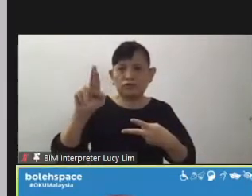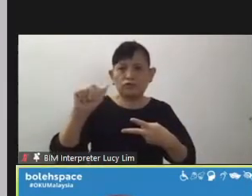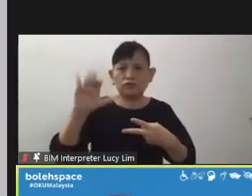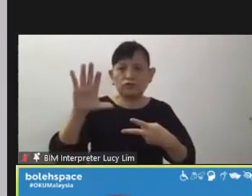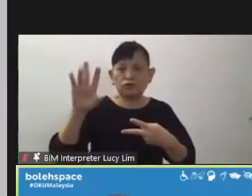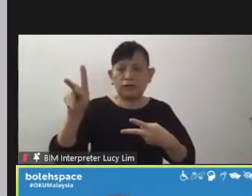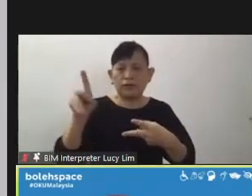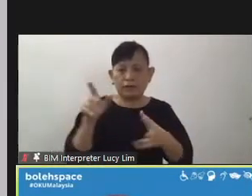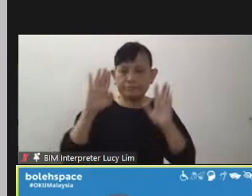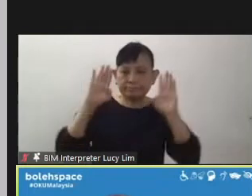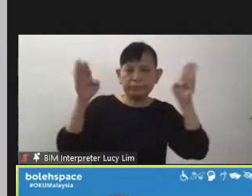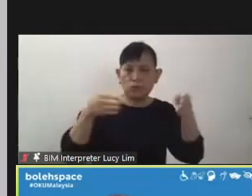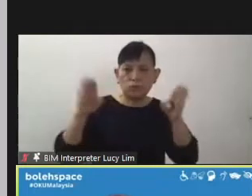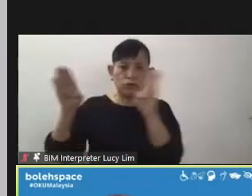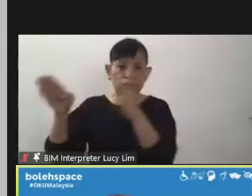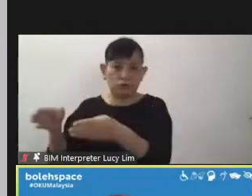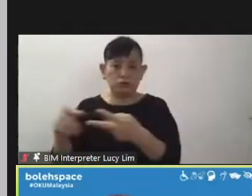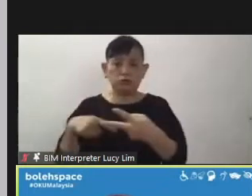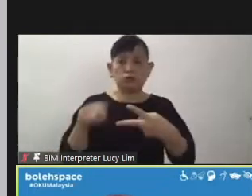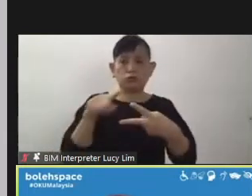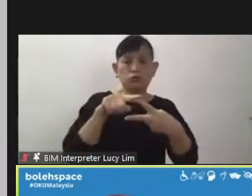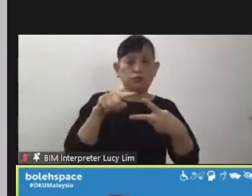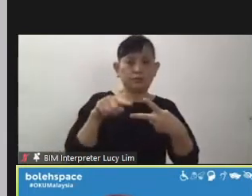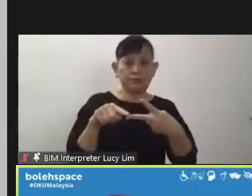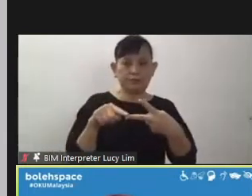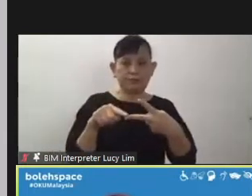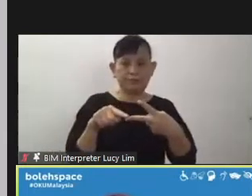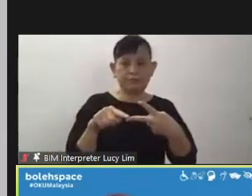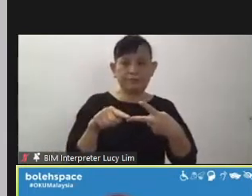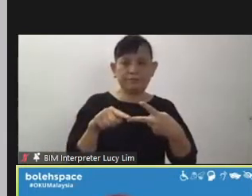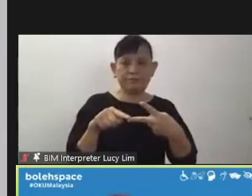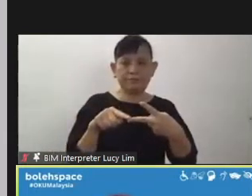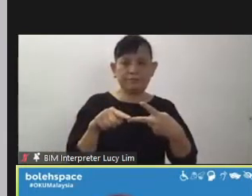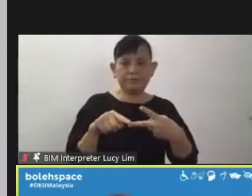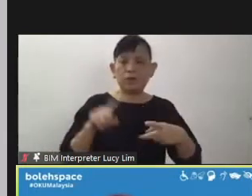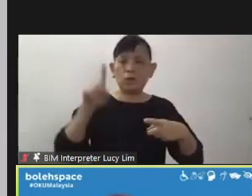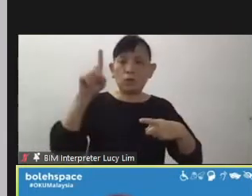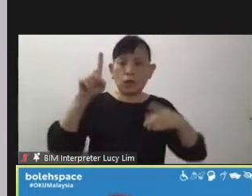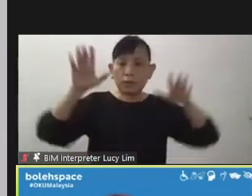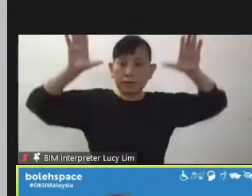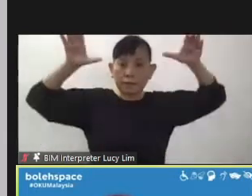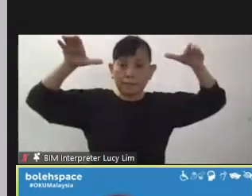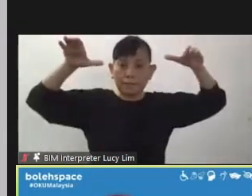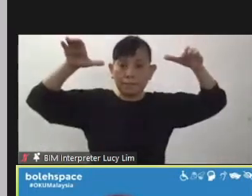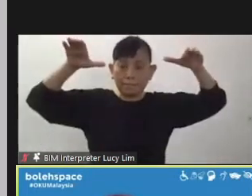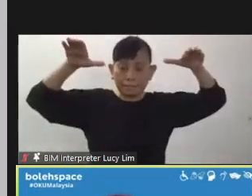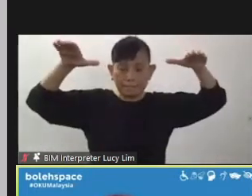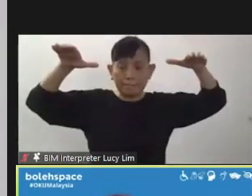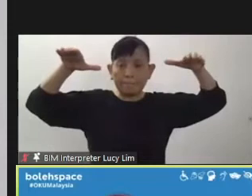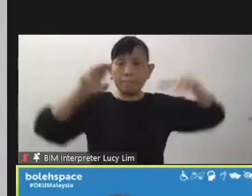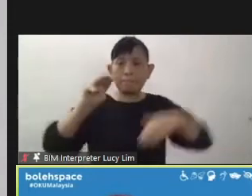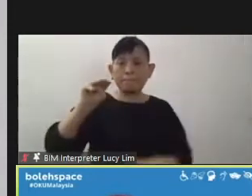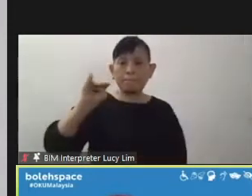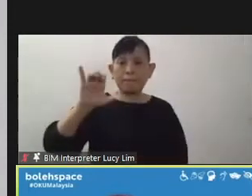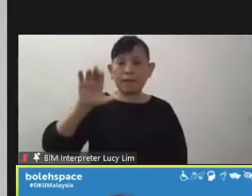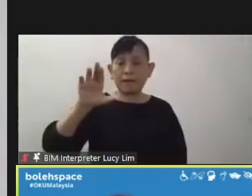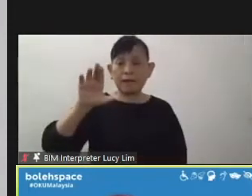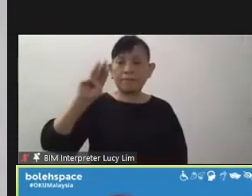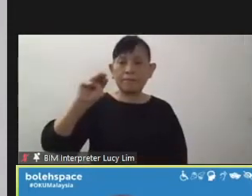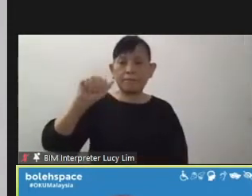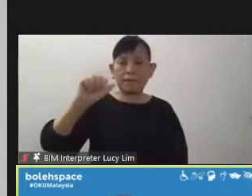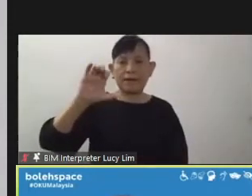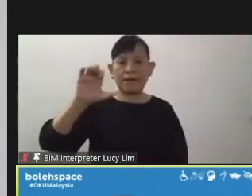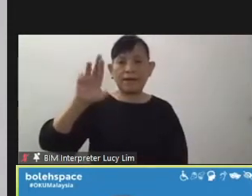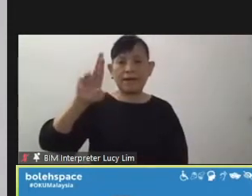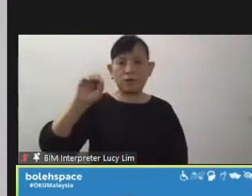of the twin track approach. This is a big one. This is a macro level, not a micro level. Okay. In terms